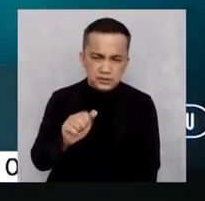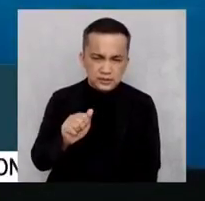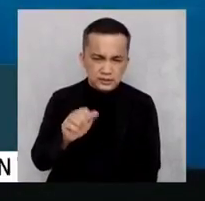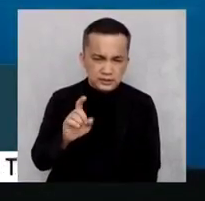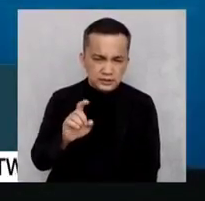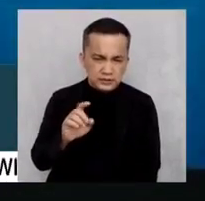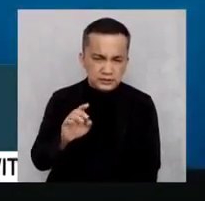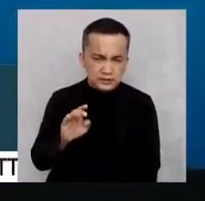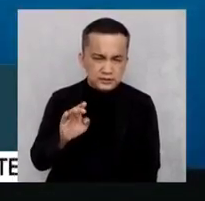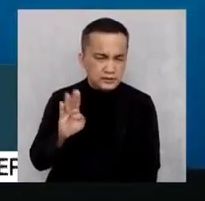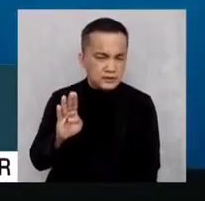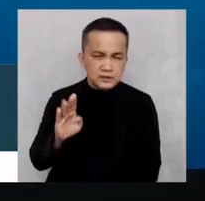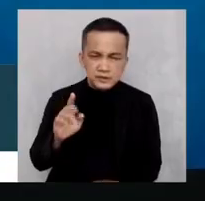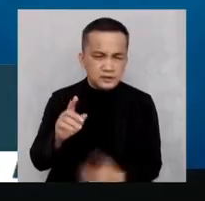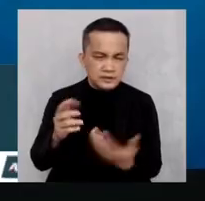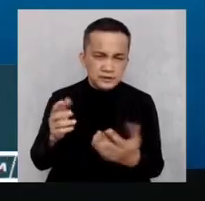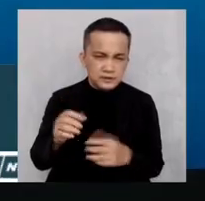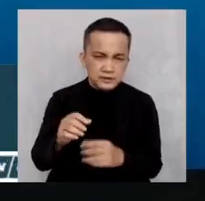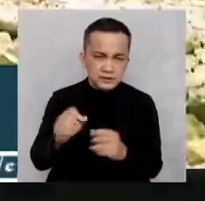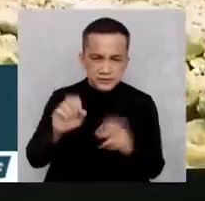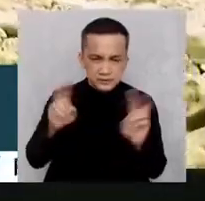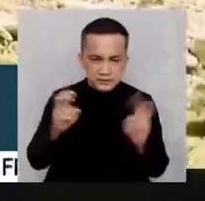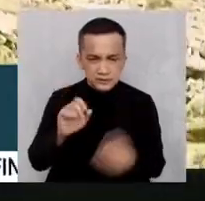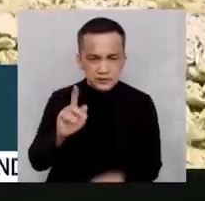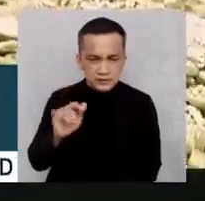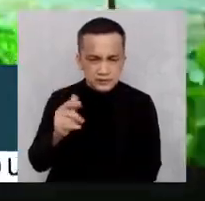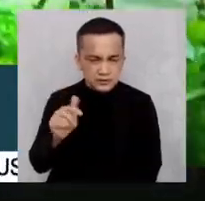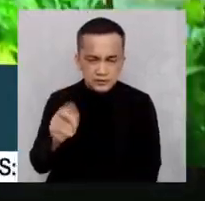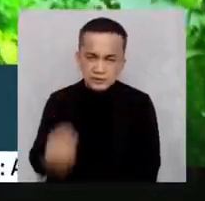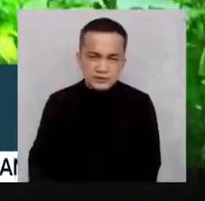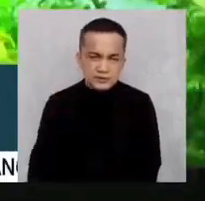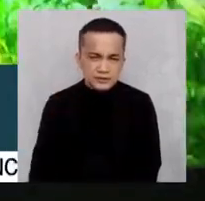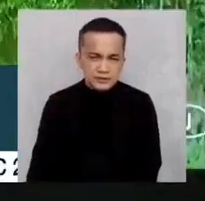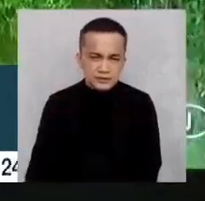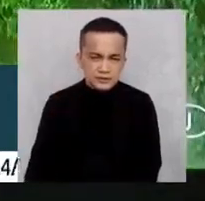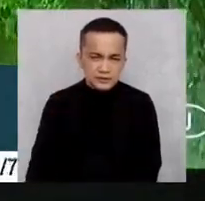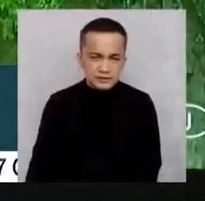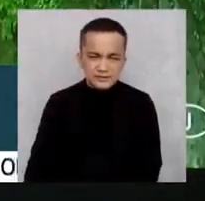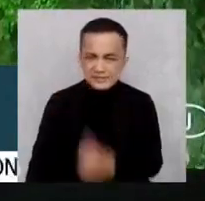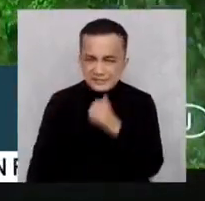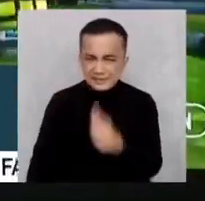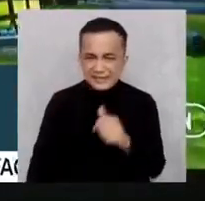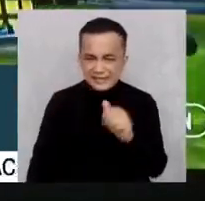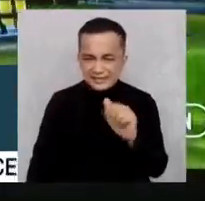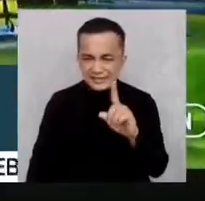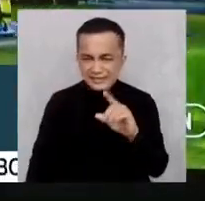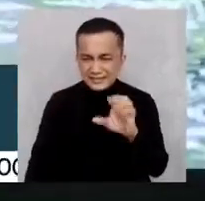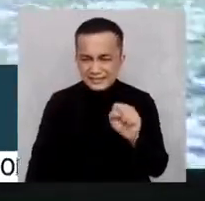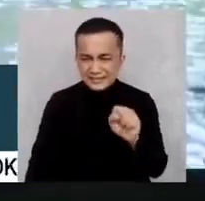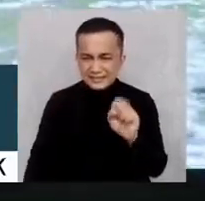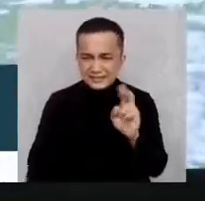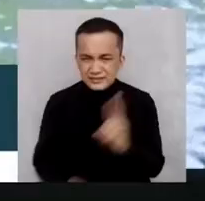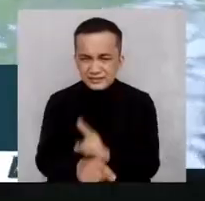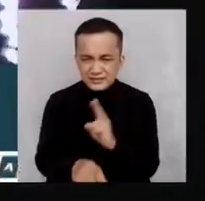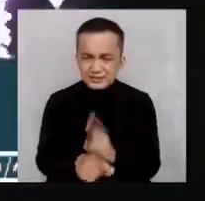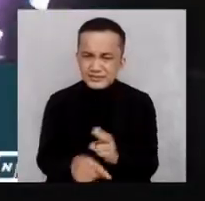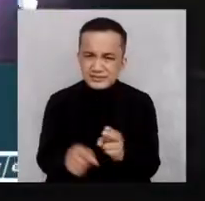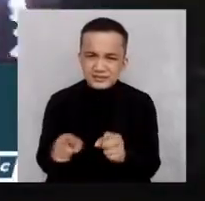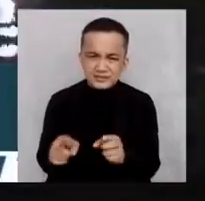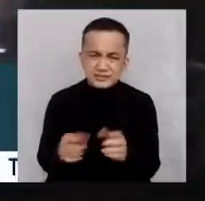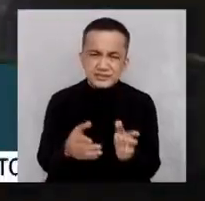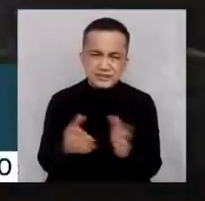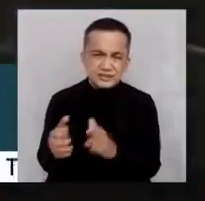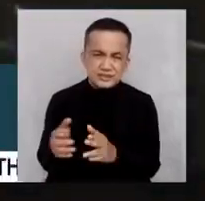the slogan. Mm-hmm. In the meantime, because though, technically this is not the ad that we will be using when we do placement. This was just